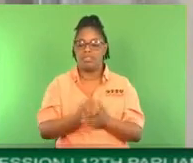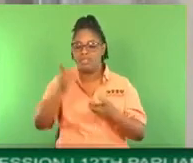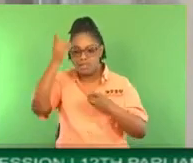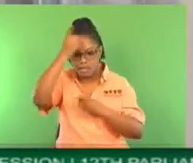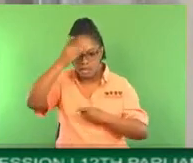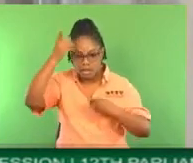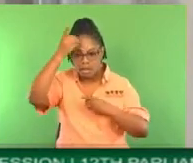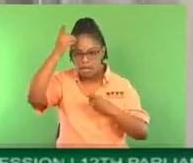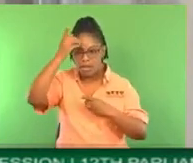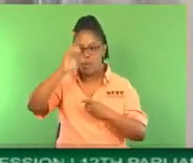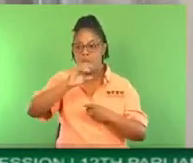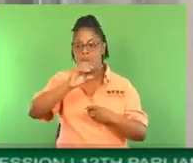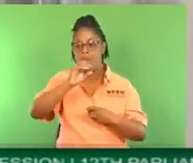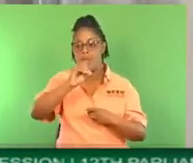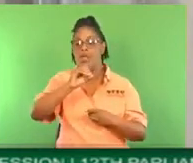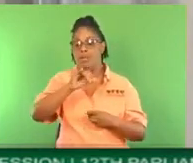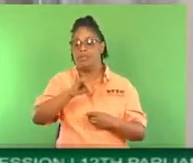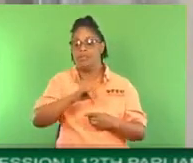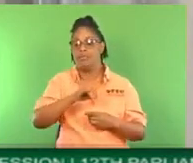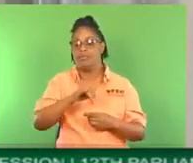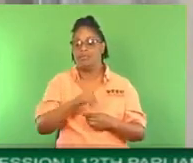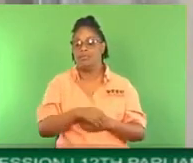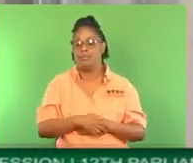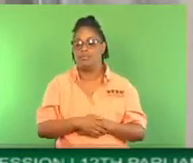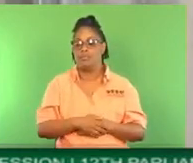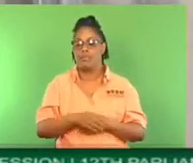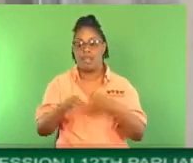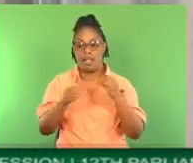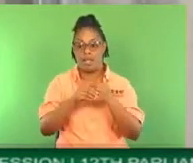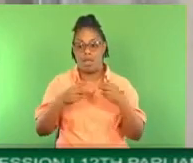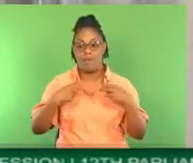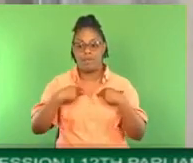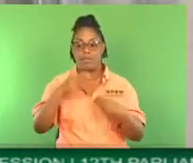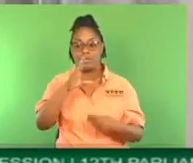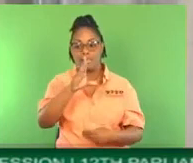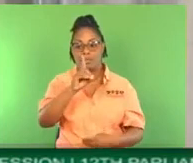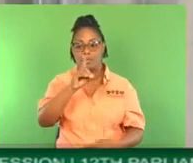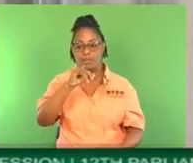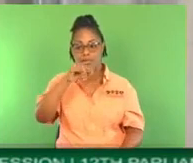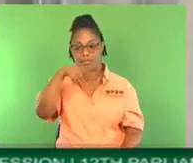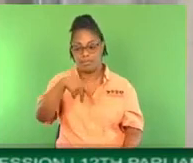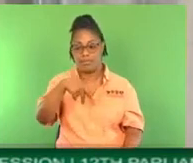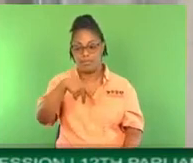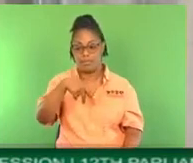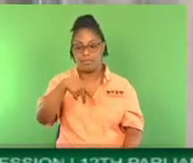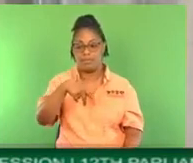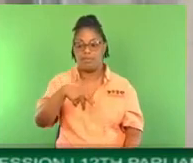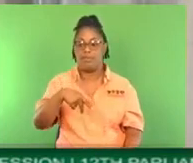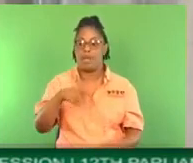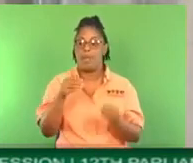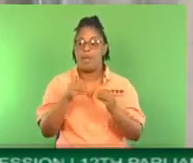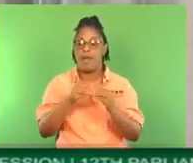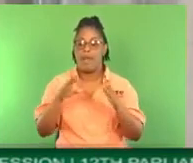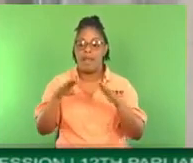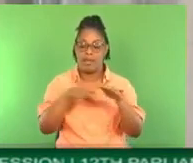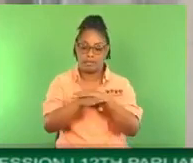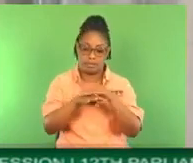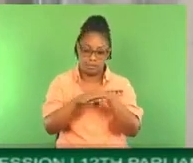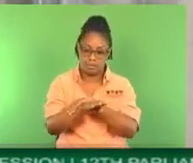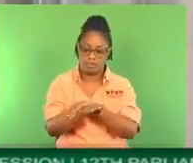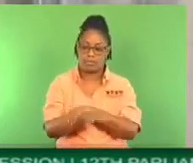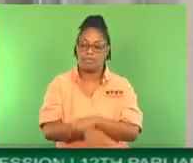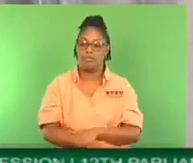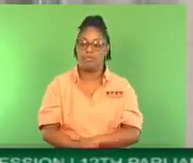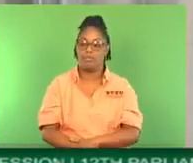CDAP. Also, they will continue with medical aid programs for patients in need and review and audit the